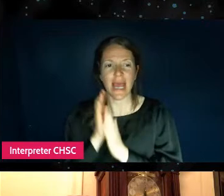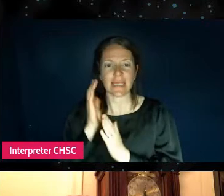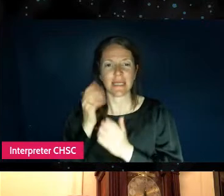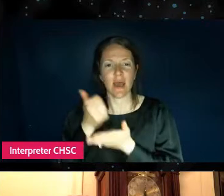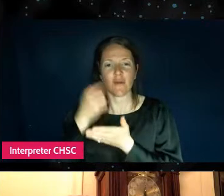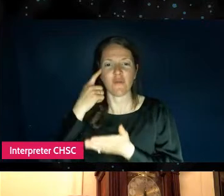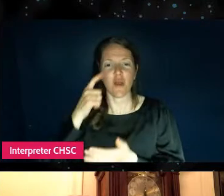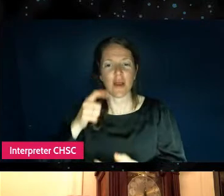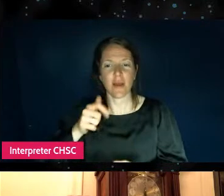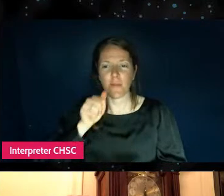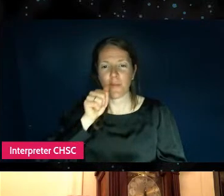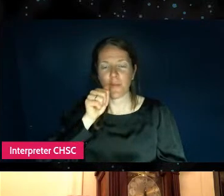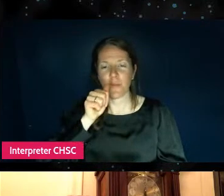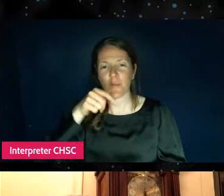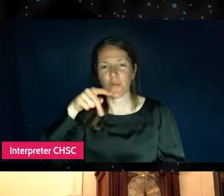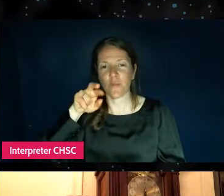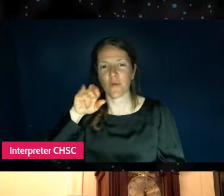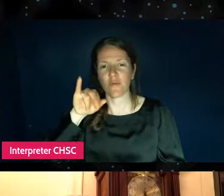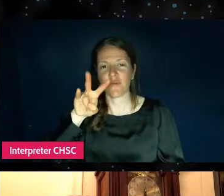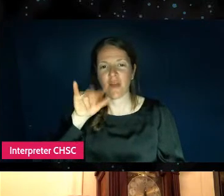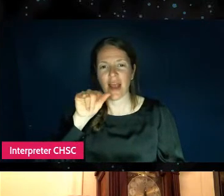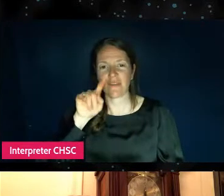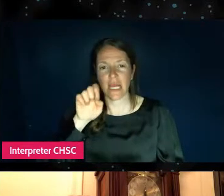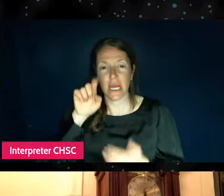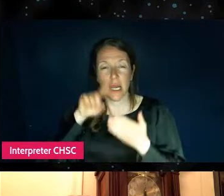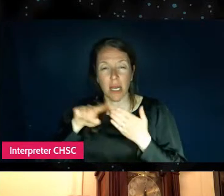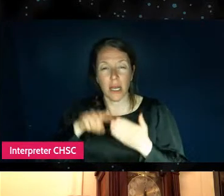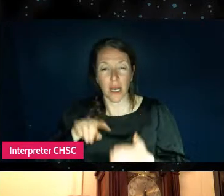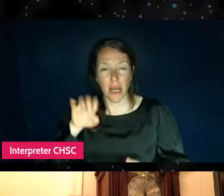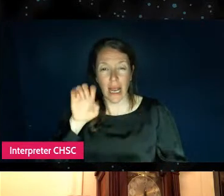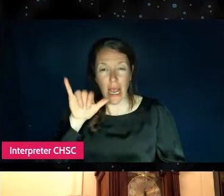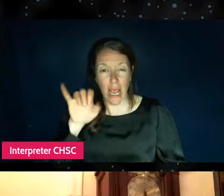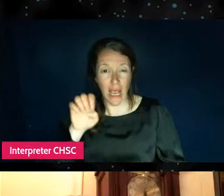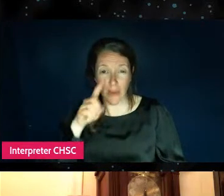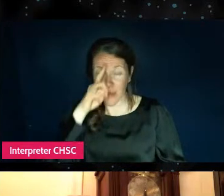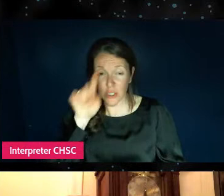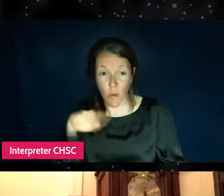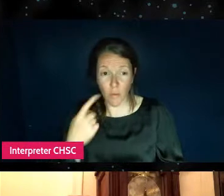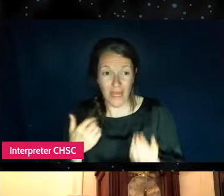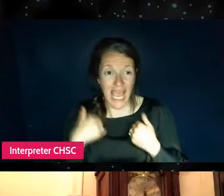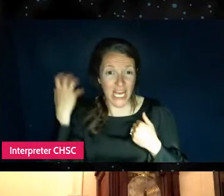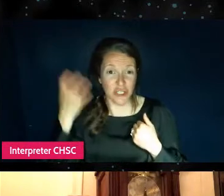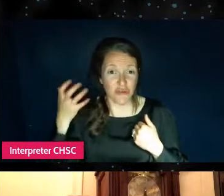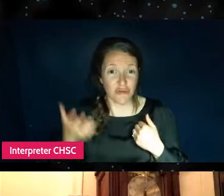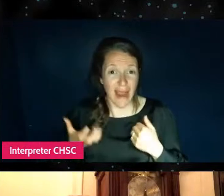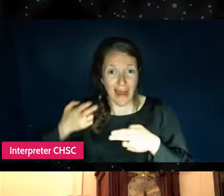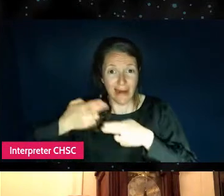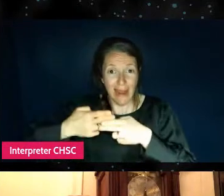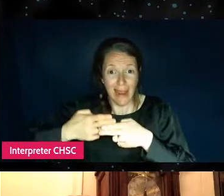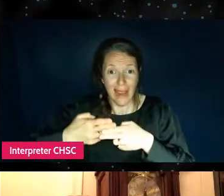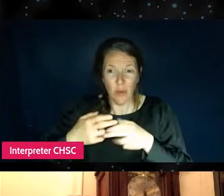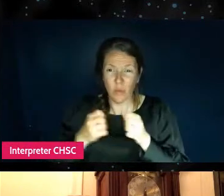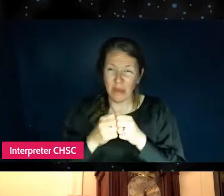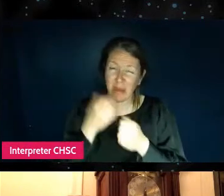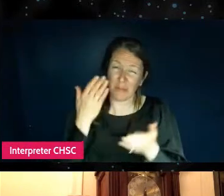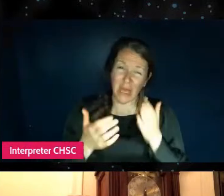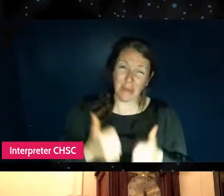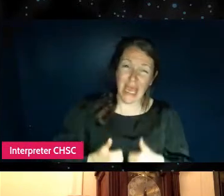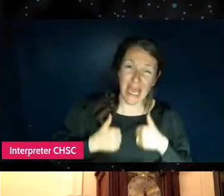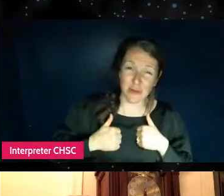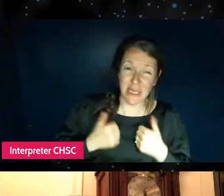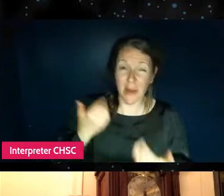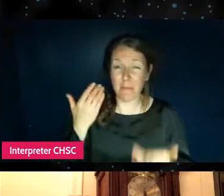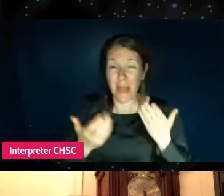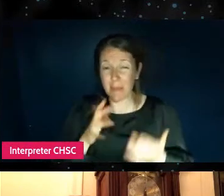us. Only because we only had drag names and maybe an address, maybe a birthday. And